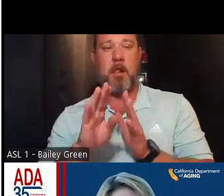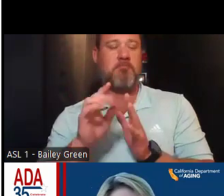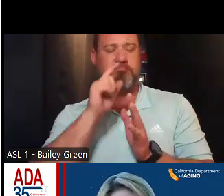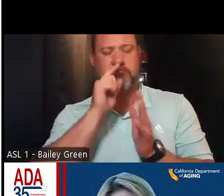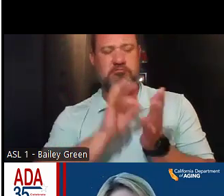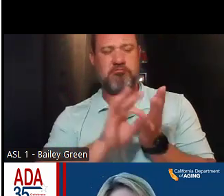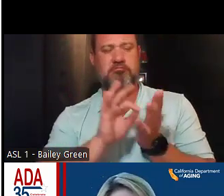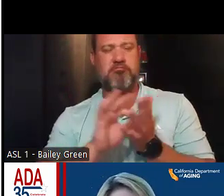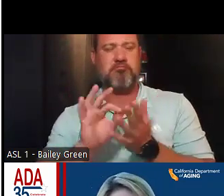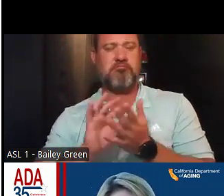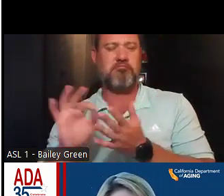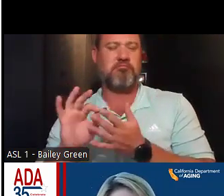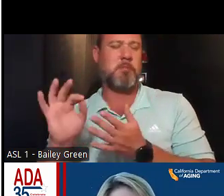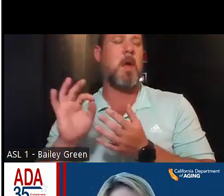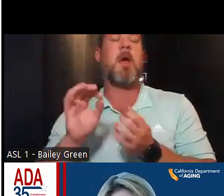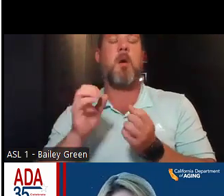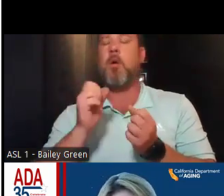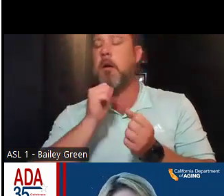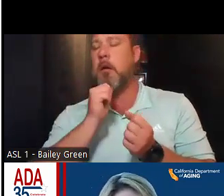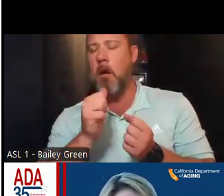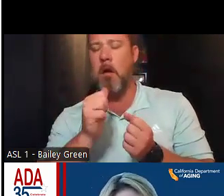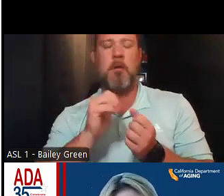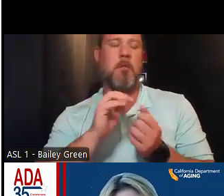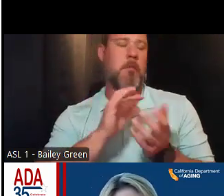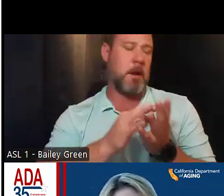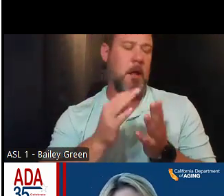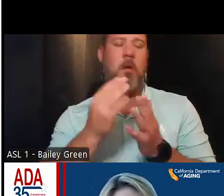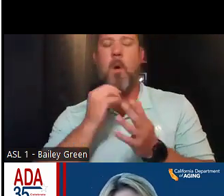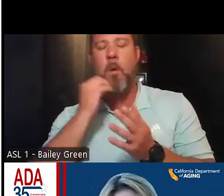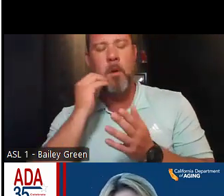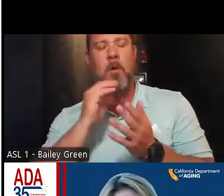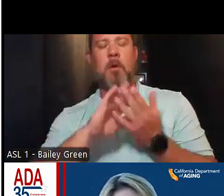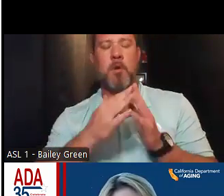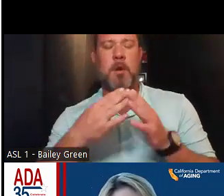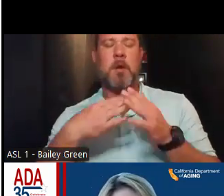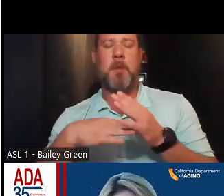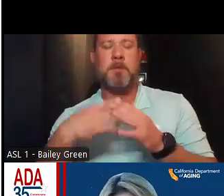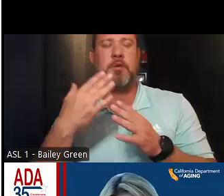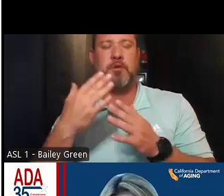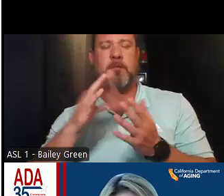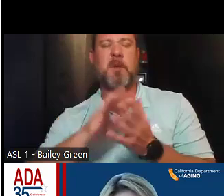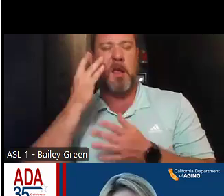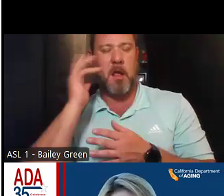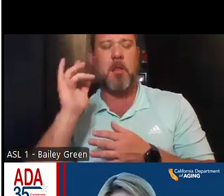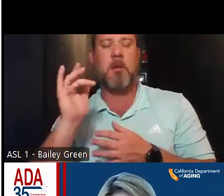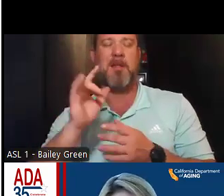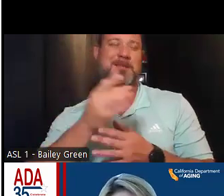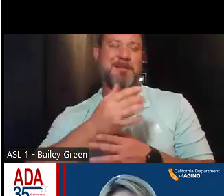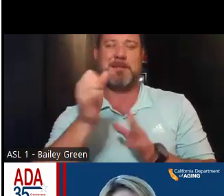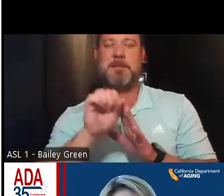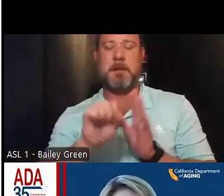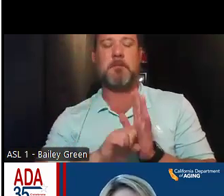what are all of the non-Medi-Cal home and community-based services that are delivered through the state in